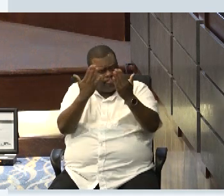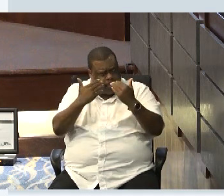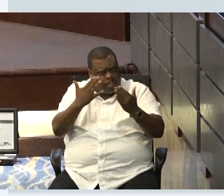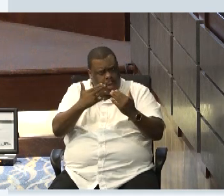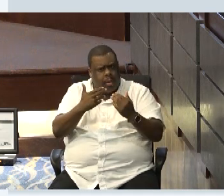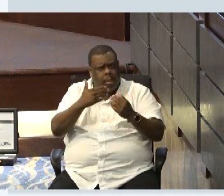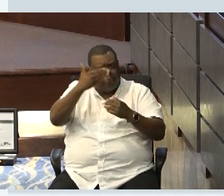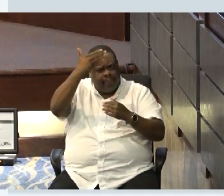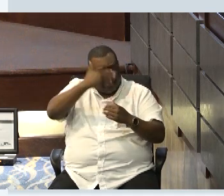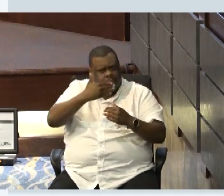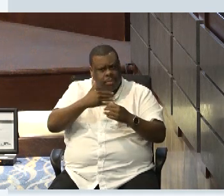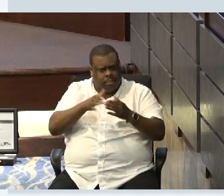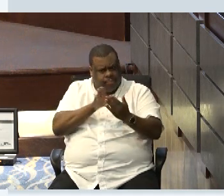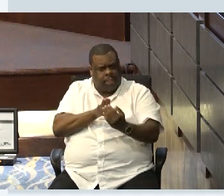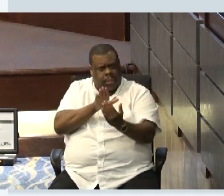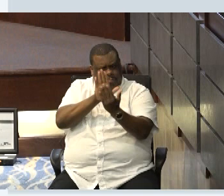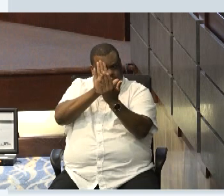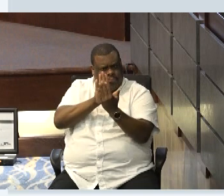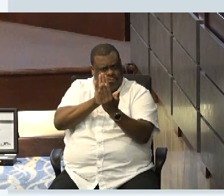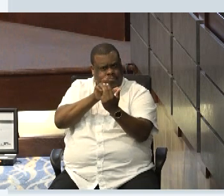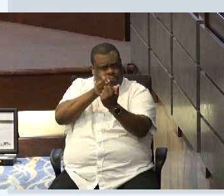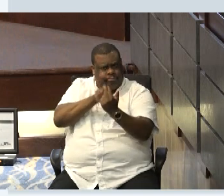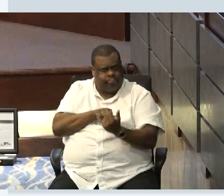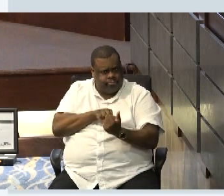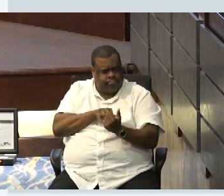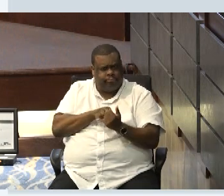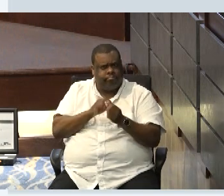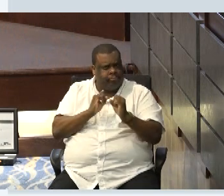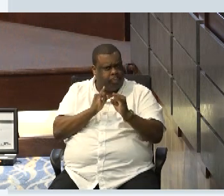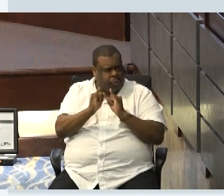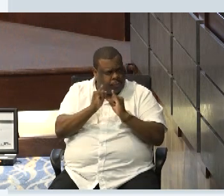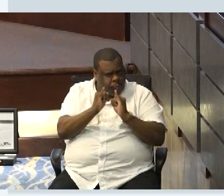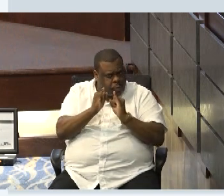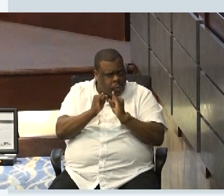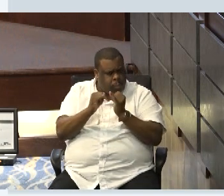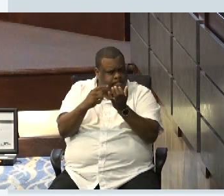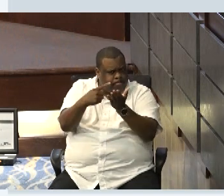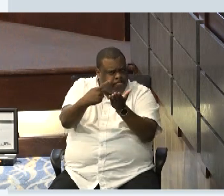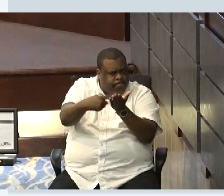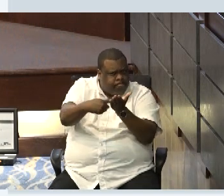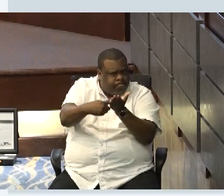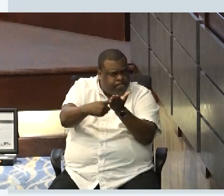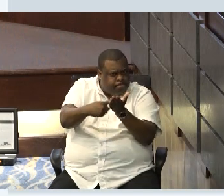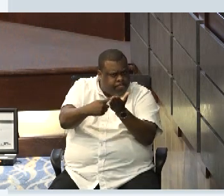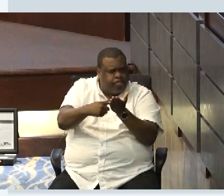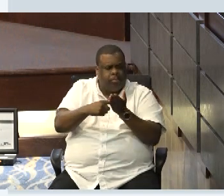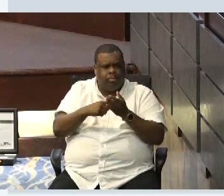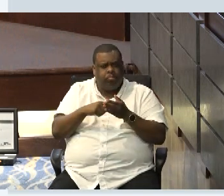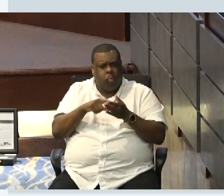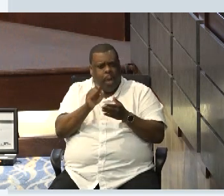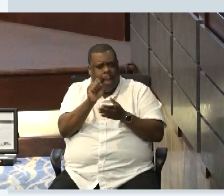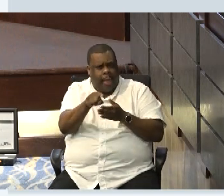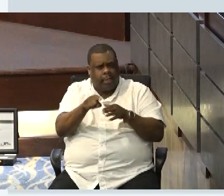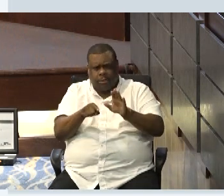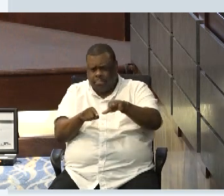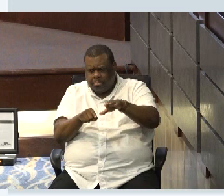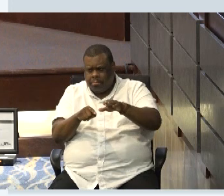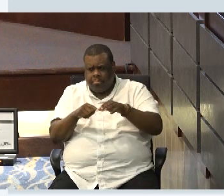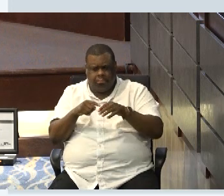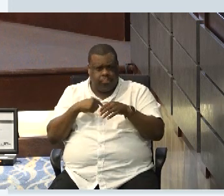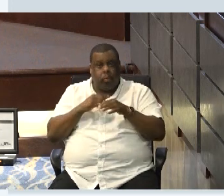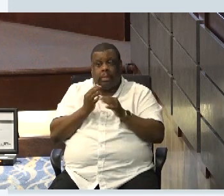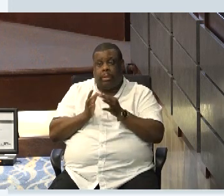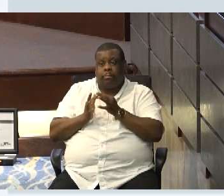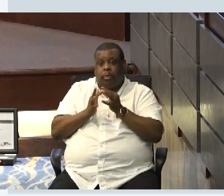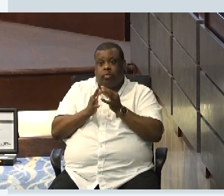face. And then the outcome of that will inform a special presentation to council on January 9th